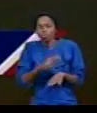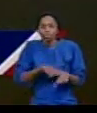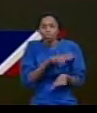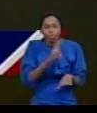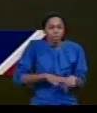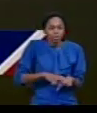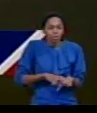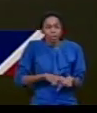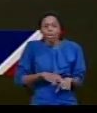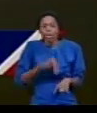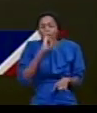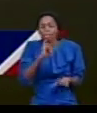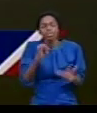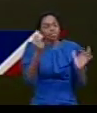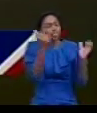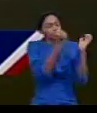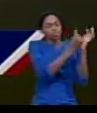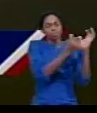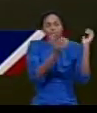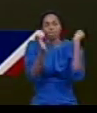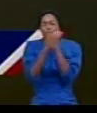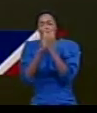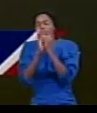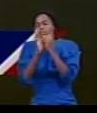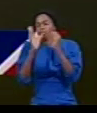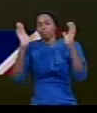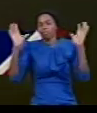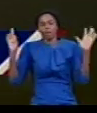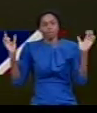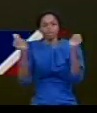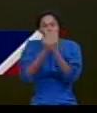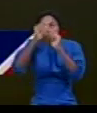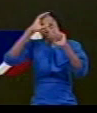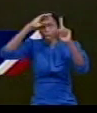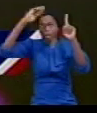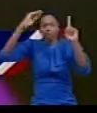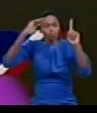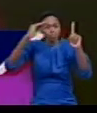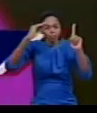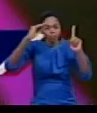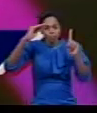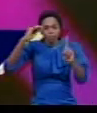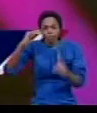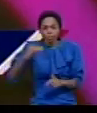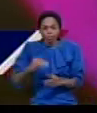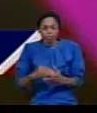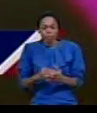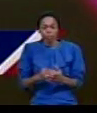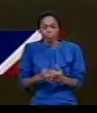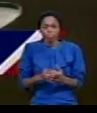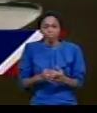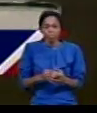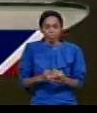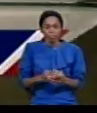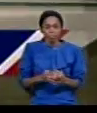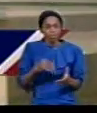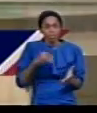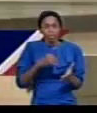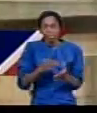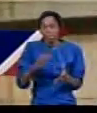old man is crucified with him, is made